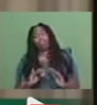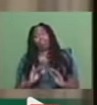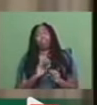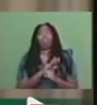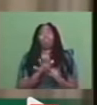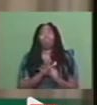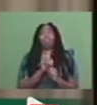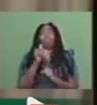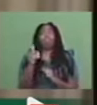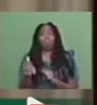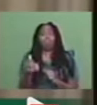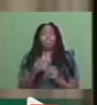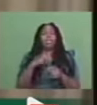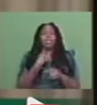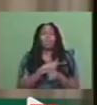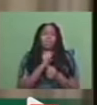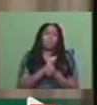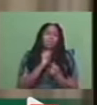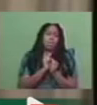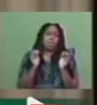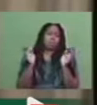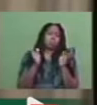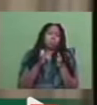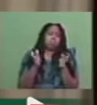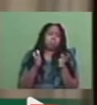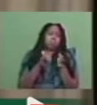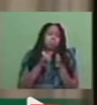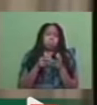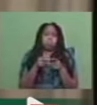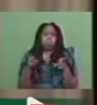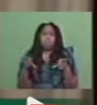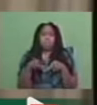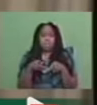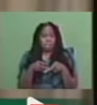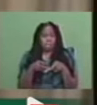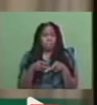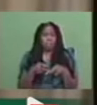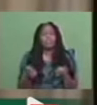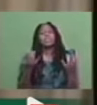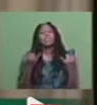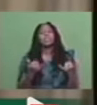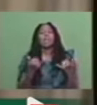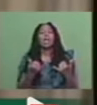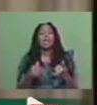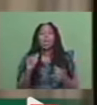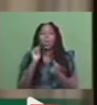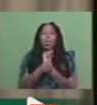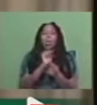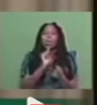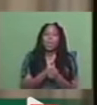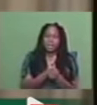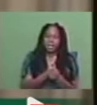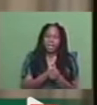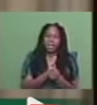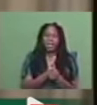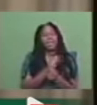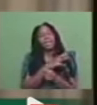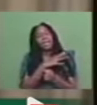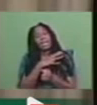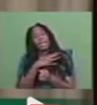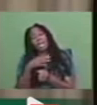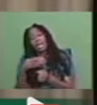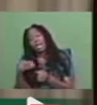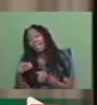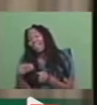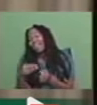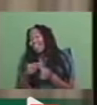work from confined spaces, we find that workspace and leisure space is one and the same.